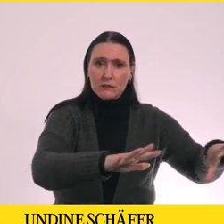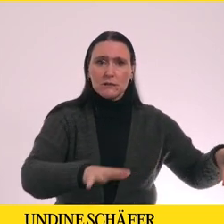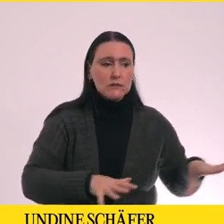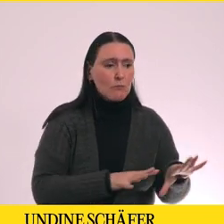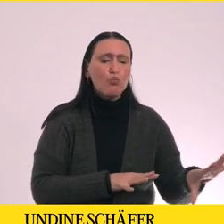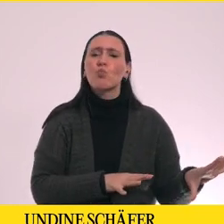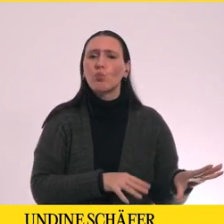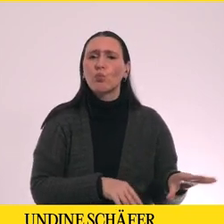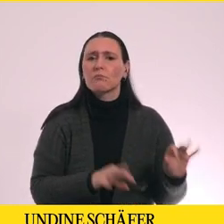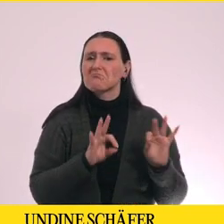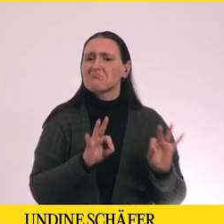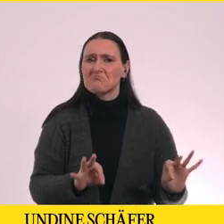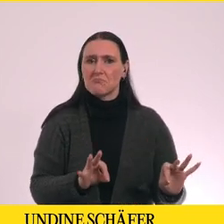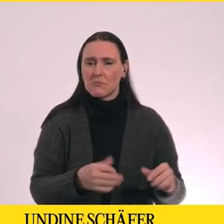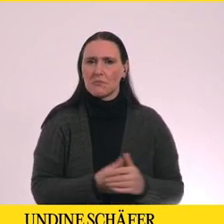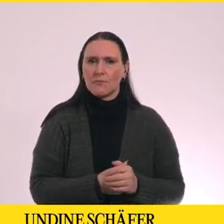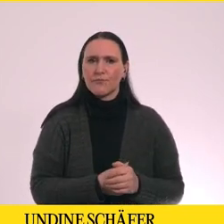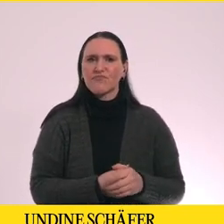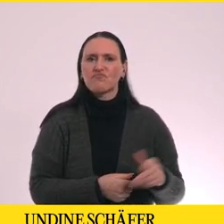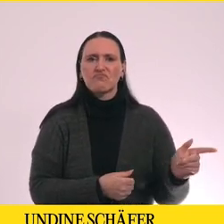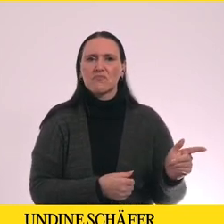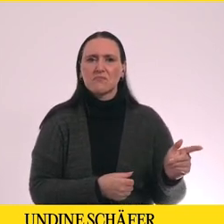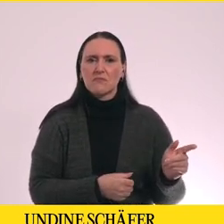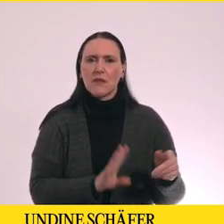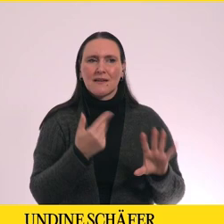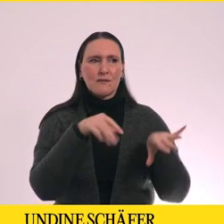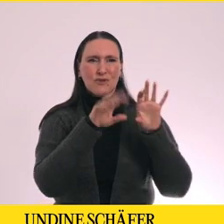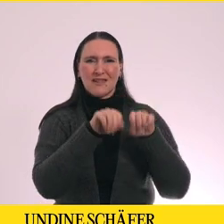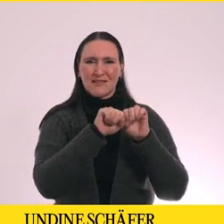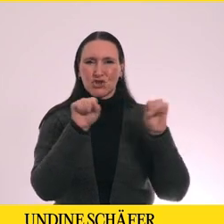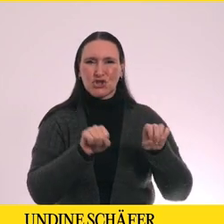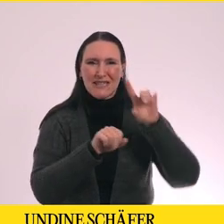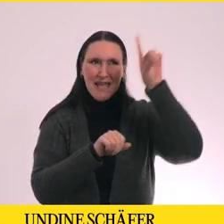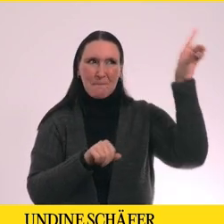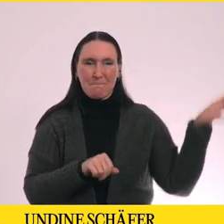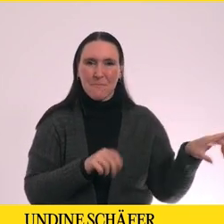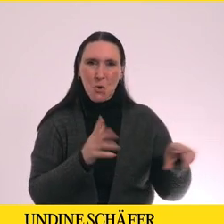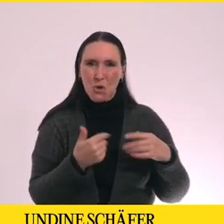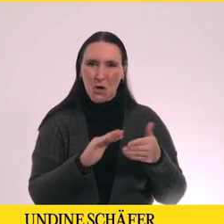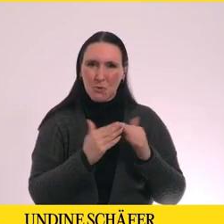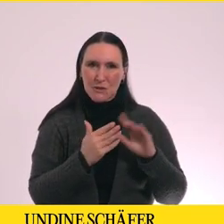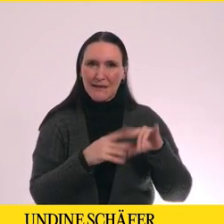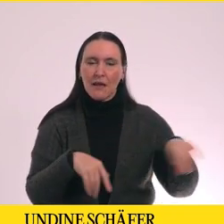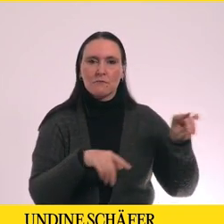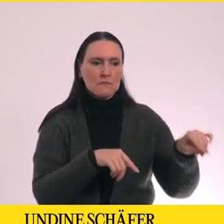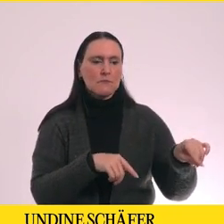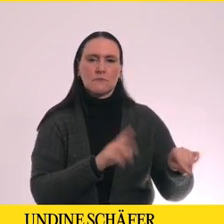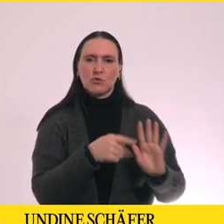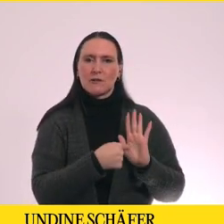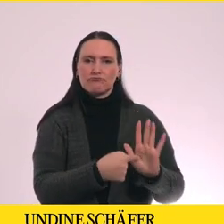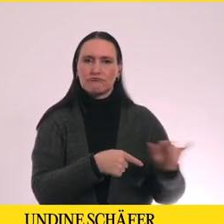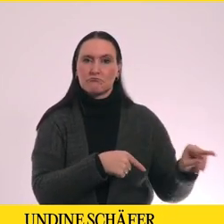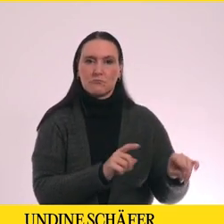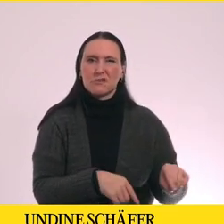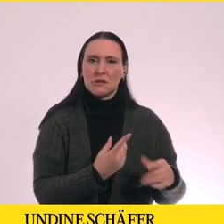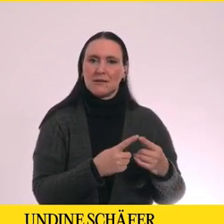model perhaps of doing things differently. So the kind of key point here is